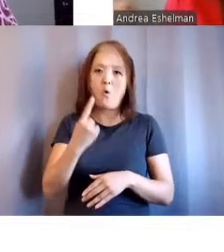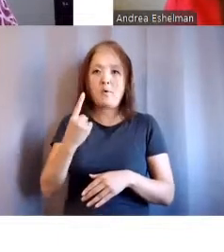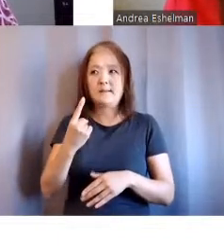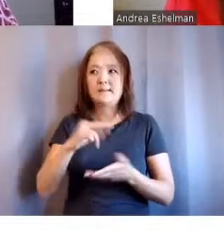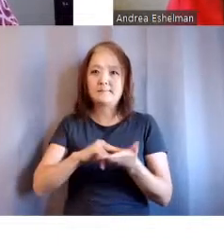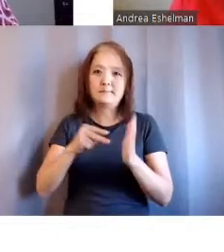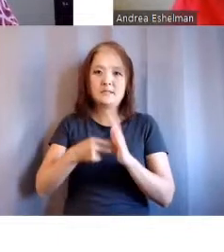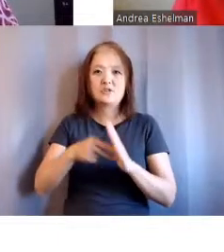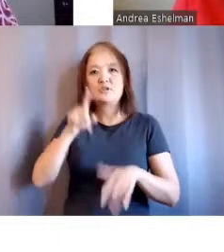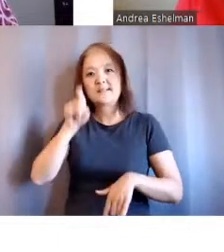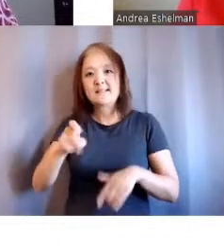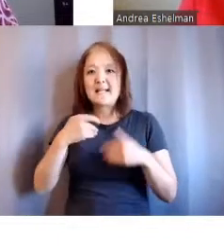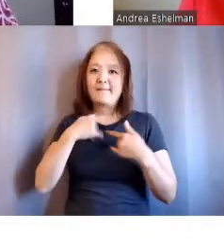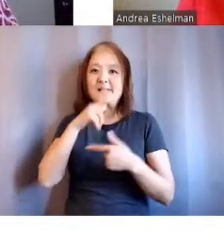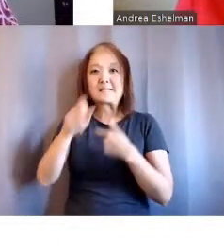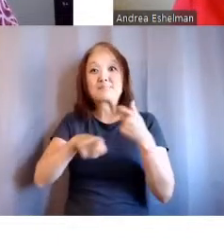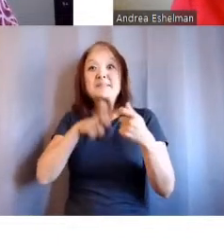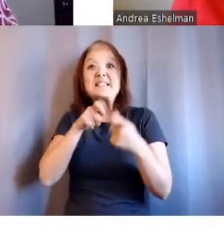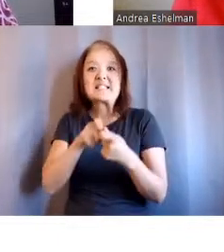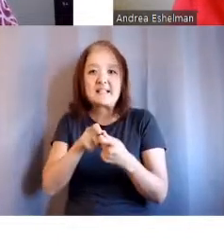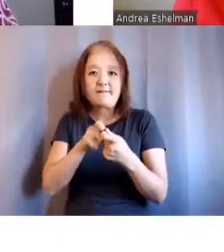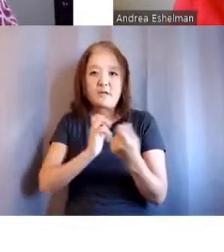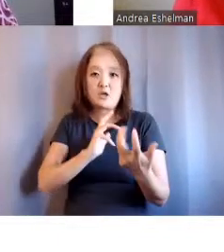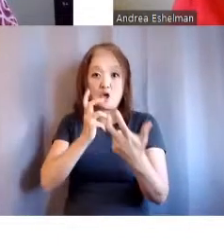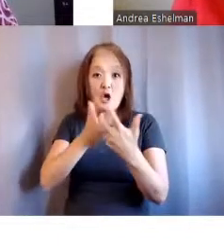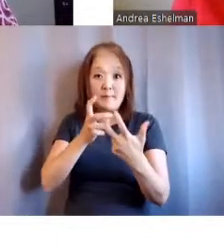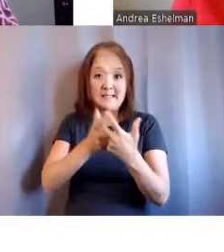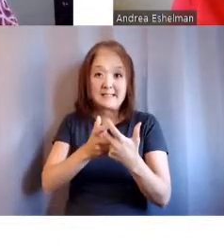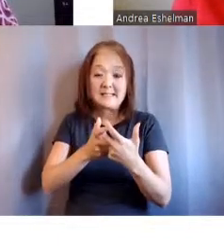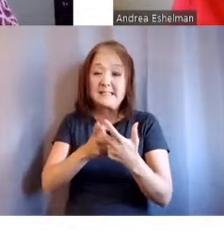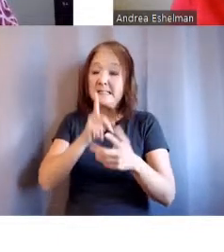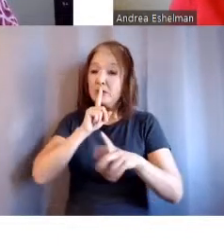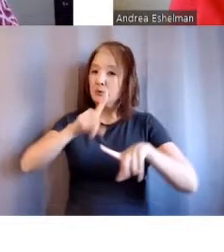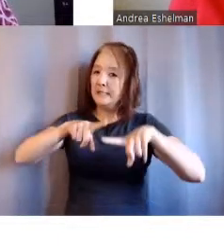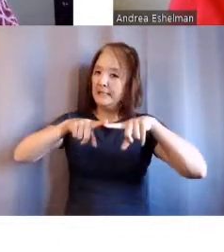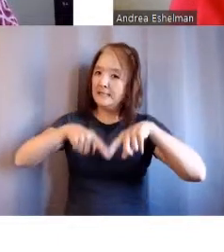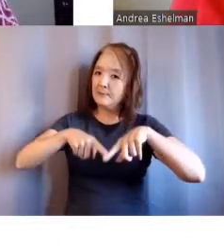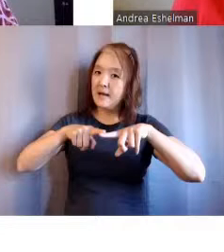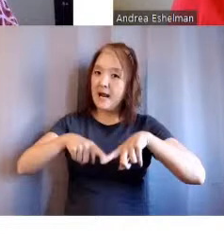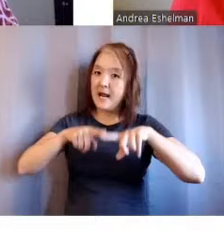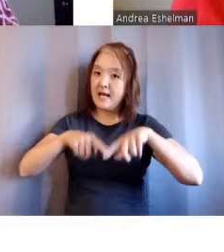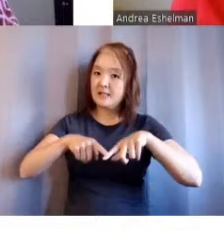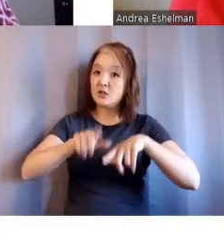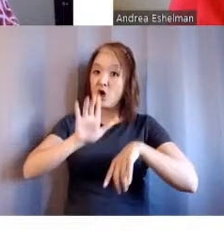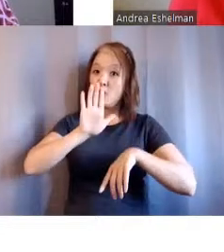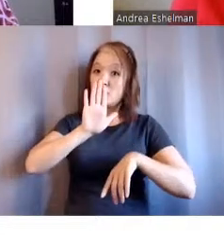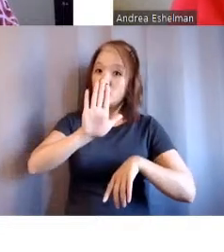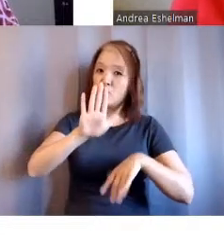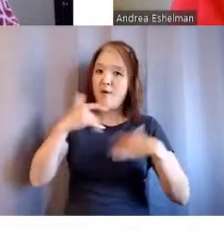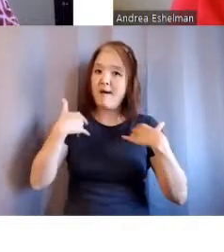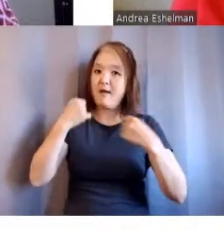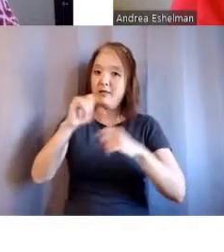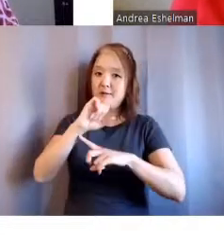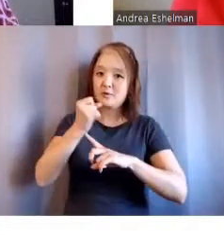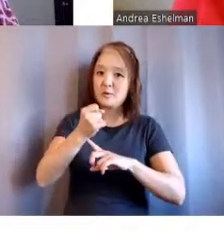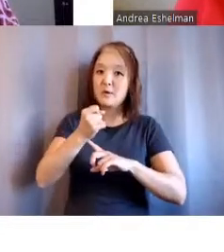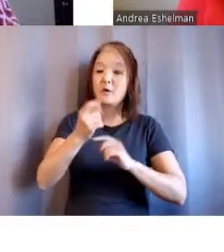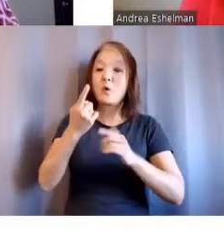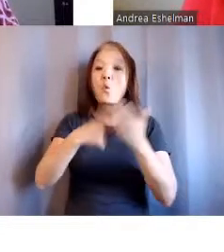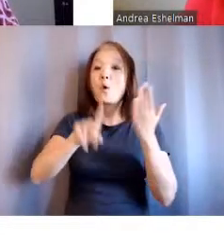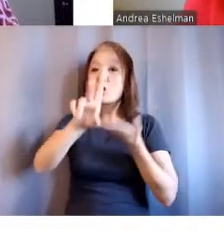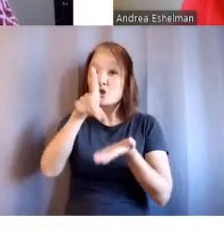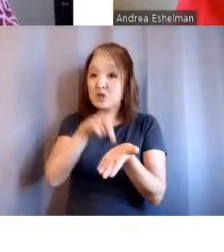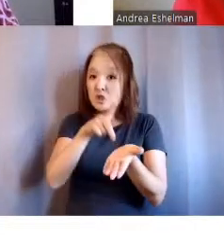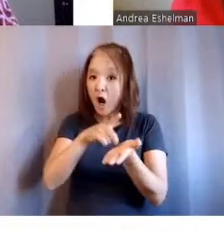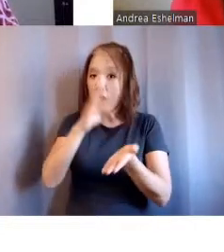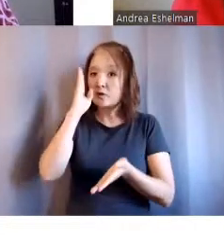have to have a specific type of accommodation. It's really going to be dependent on your health condition, what your doctor is going to certify, what your doctor